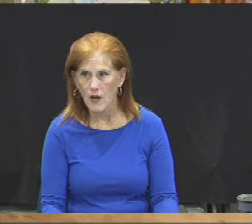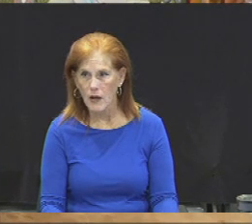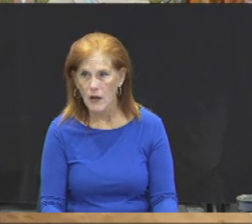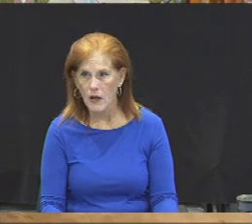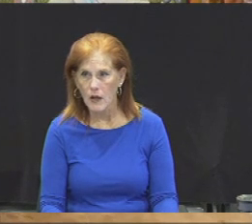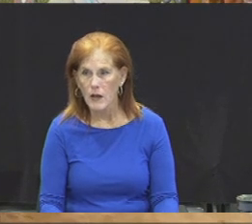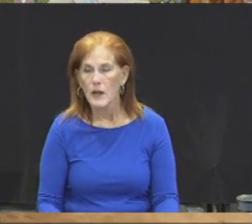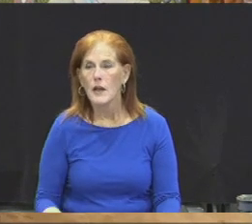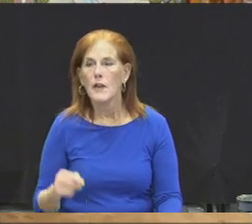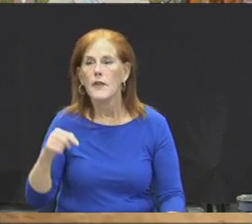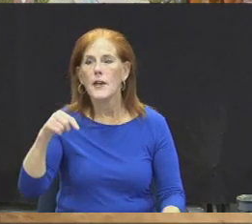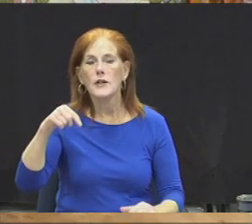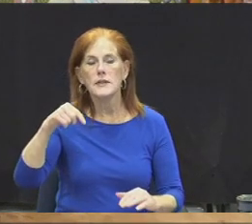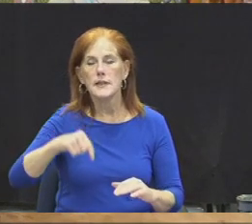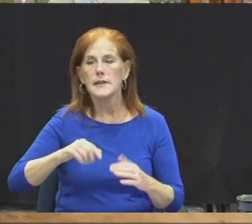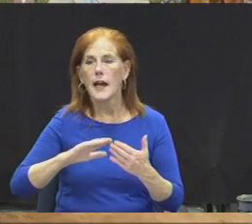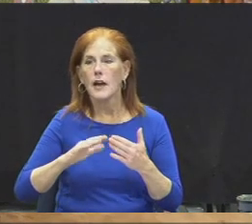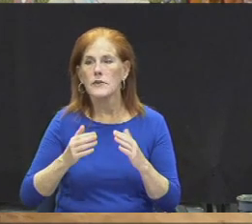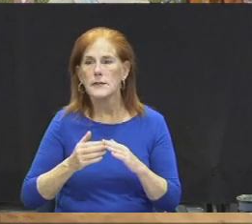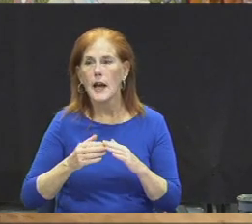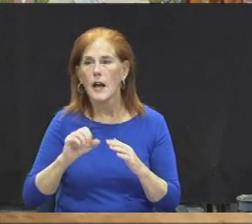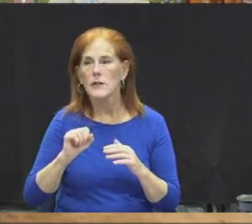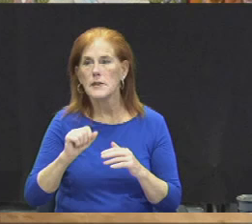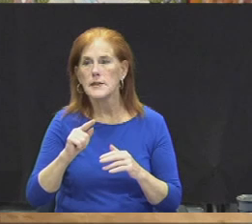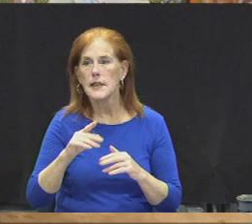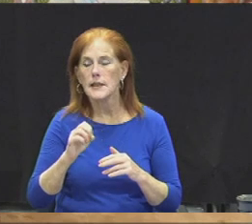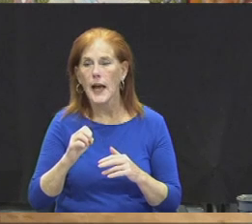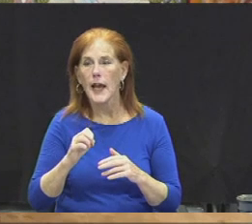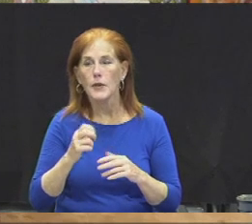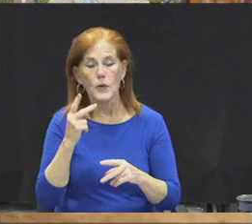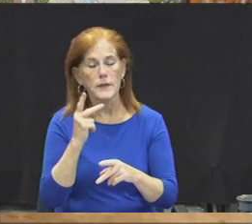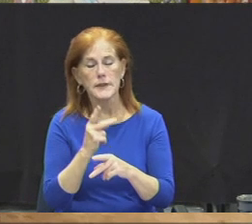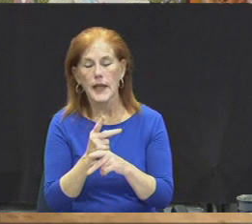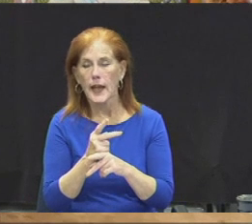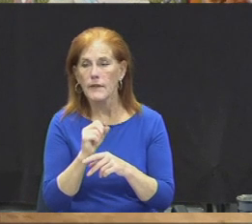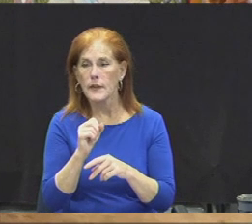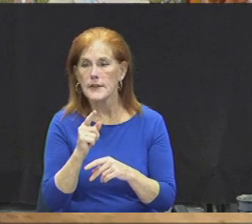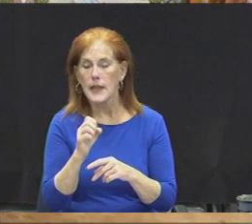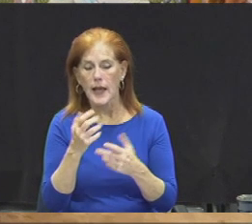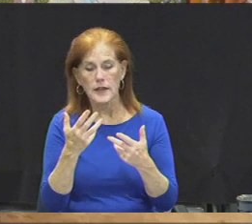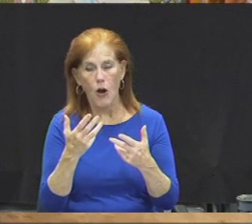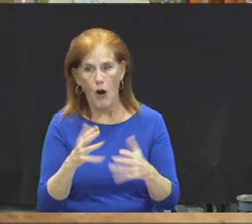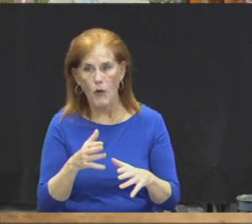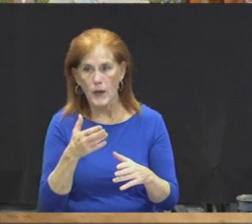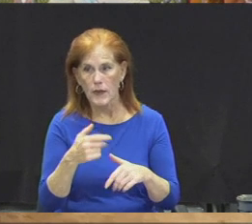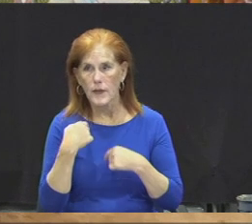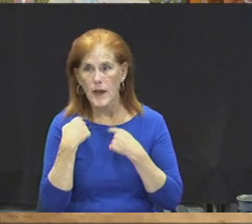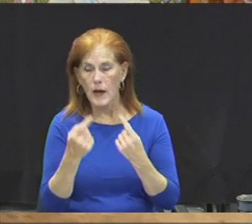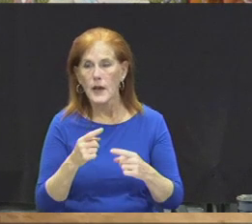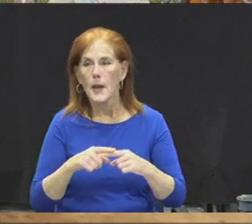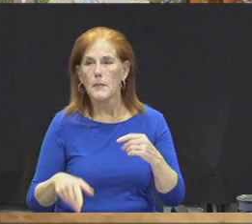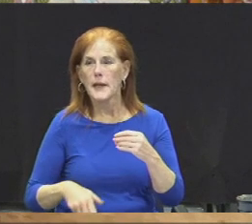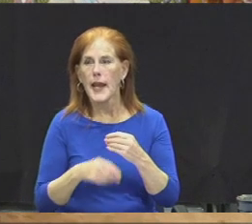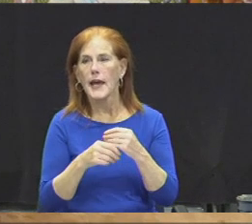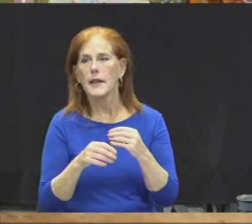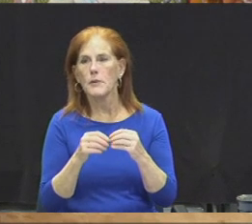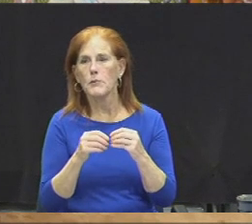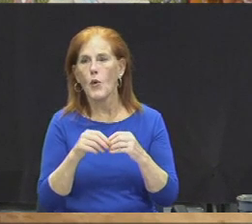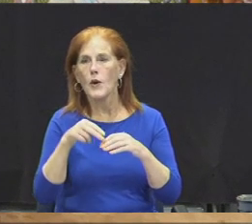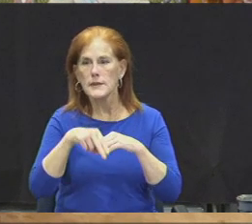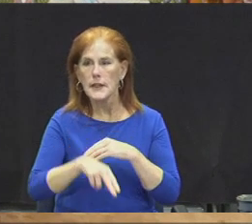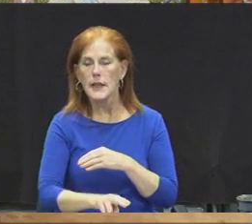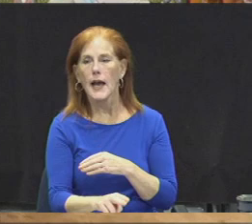the downtown slides. You can see we've preserved the existing slides in place, but we've added some additional